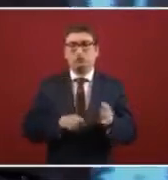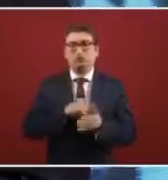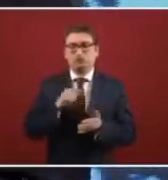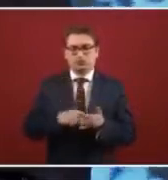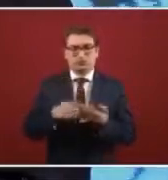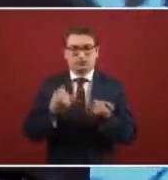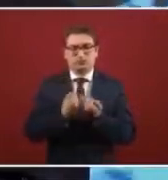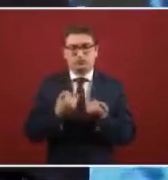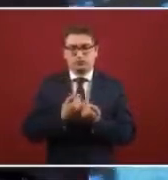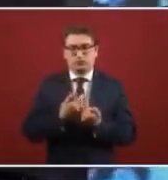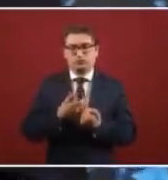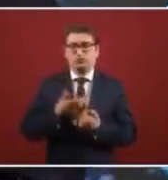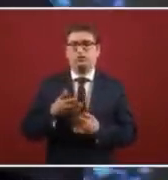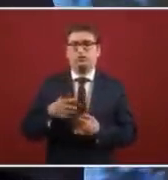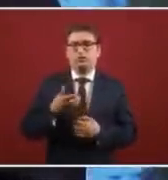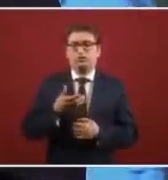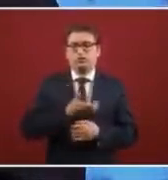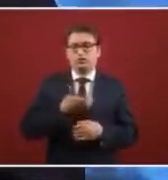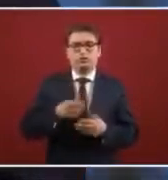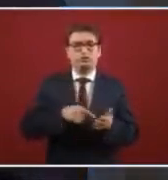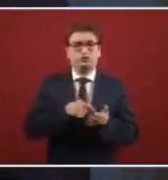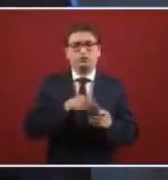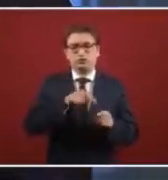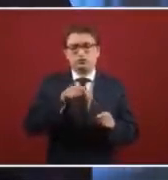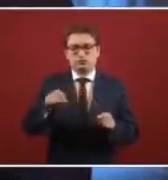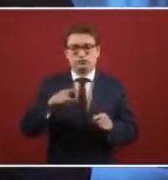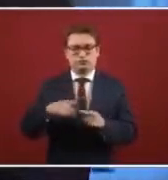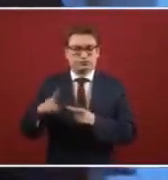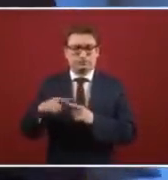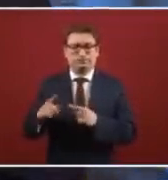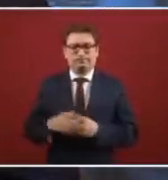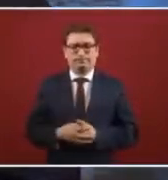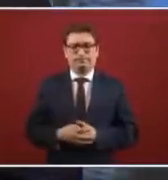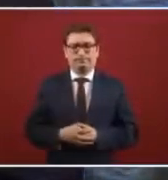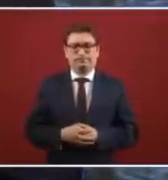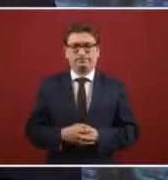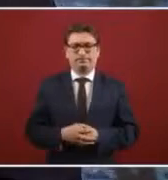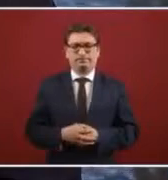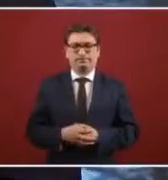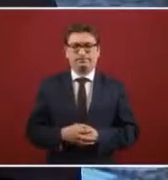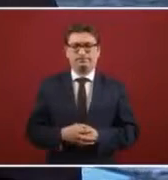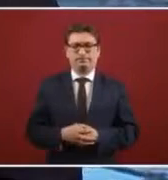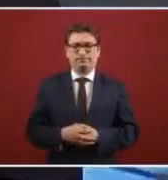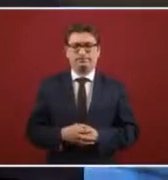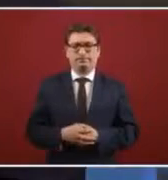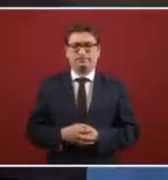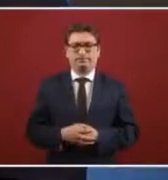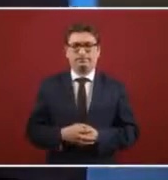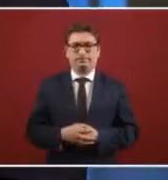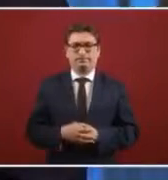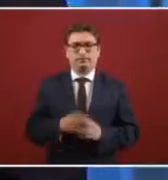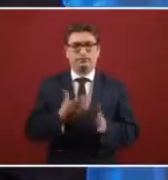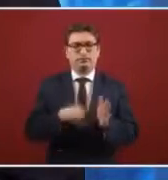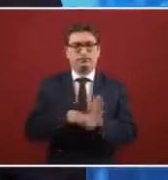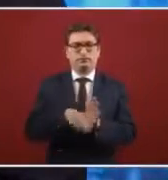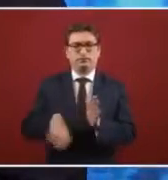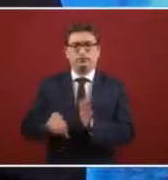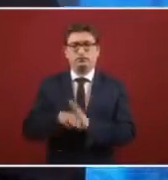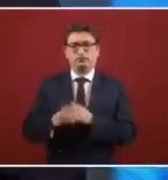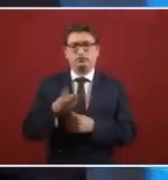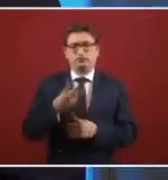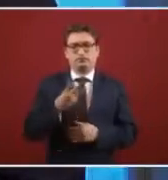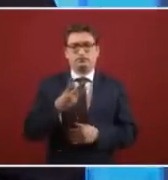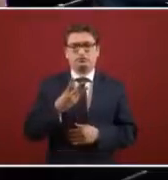anything that has to do la with the palace ubicación and y where it's situated. son 3 recámaras, There's que 3 son ahora,